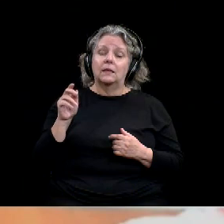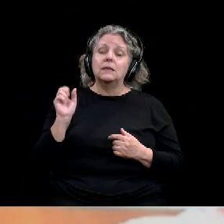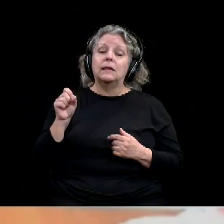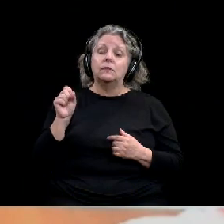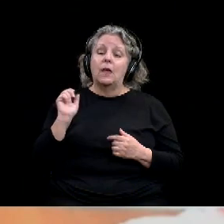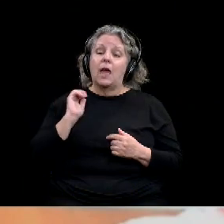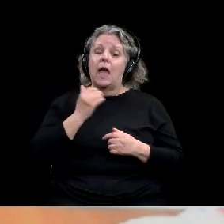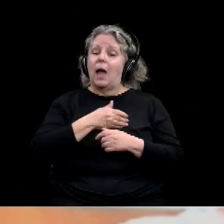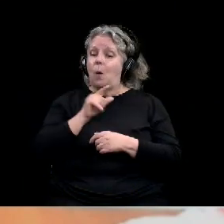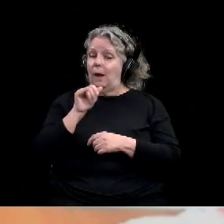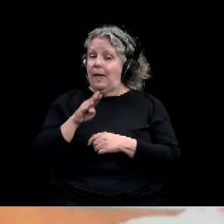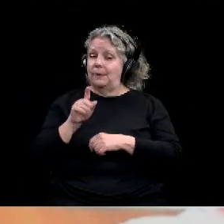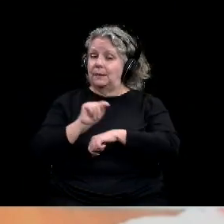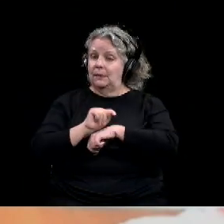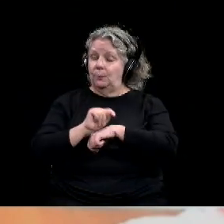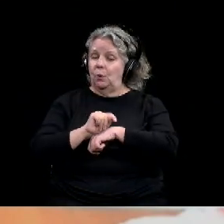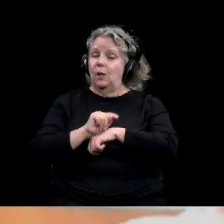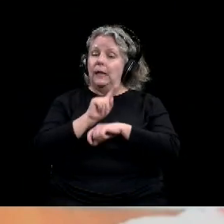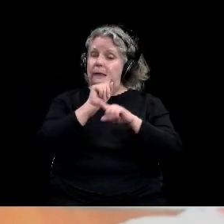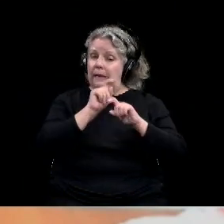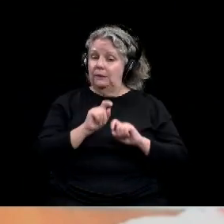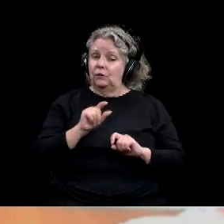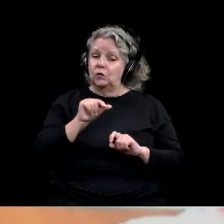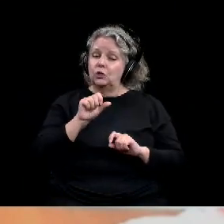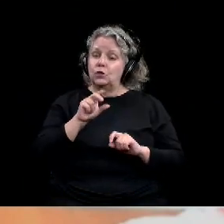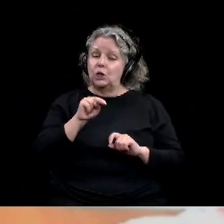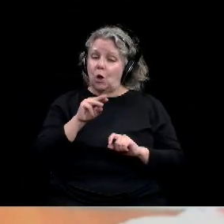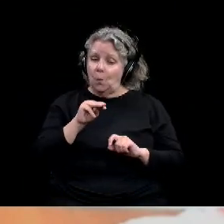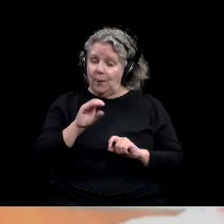We did identify one of the